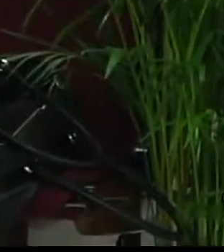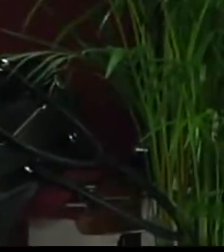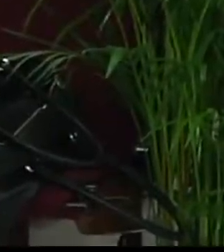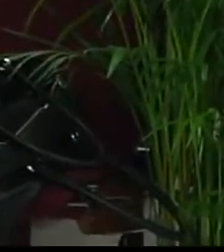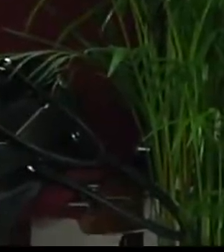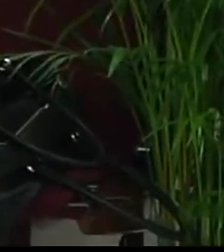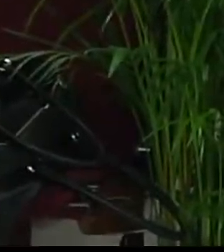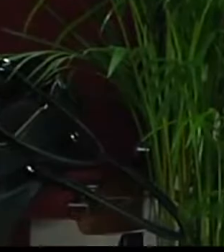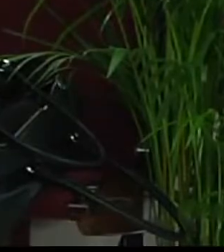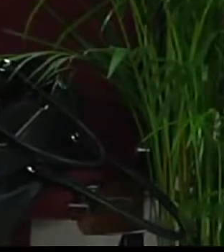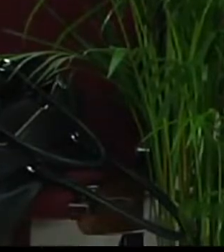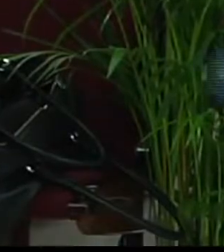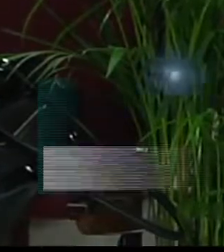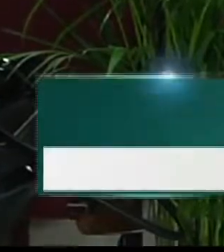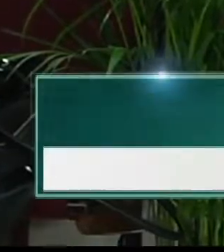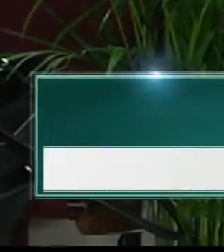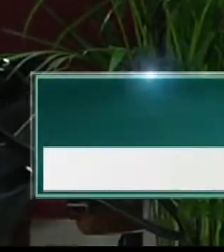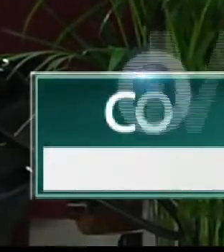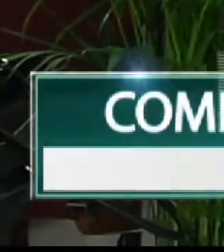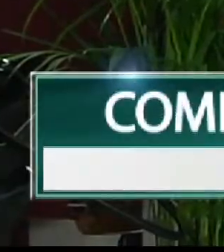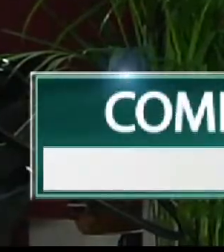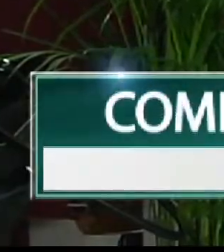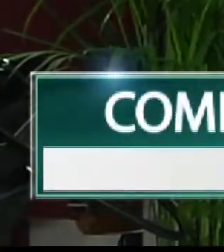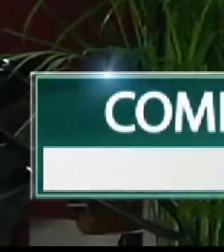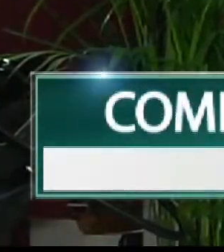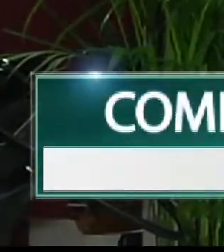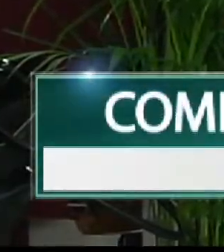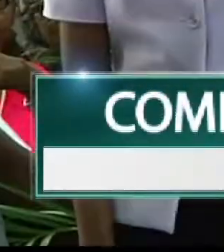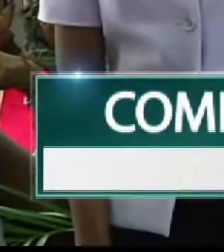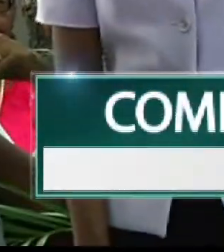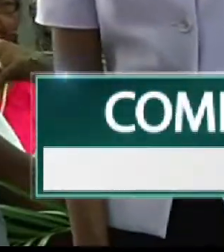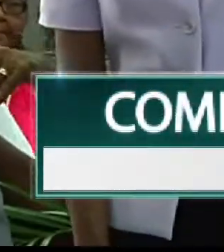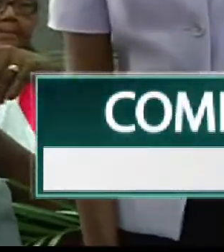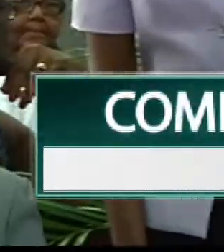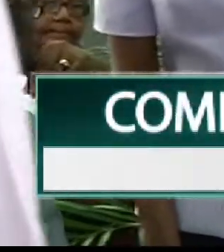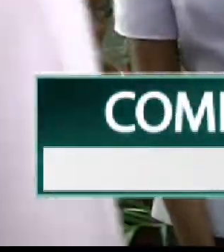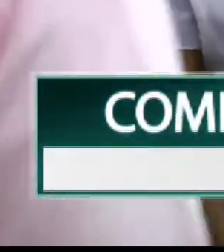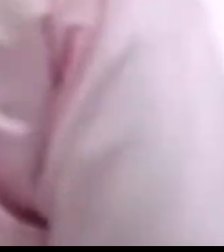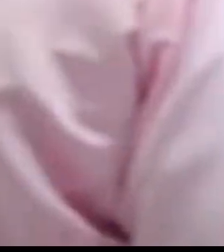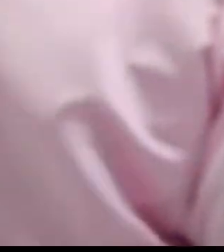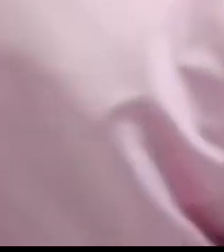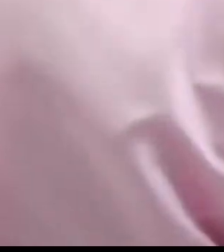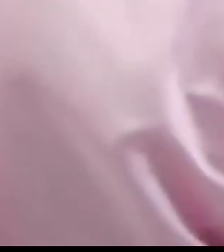Coming up, a very special graduation. You're watching The Bahamas Tonight.